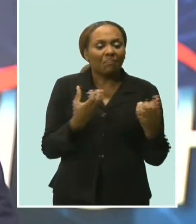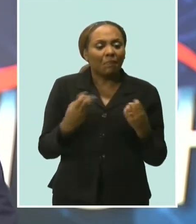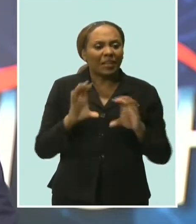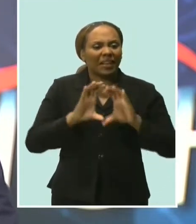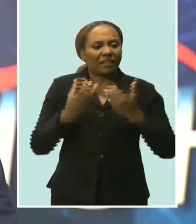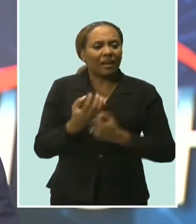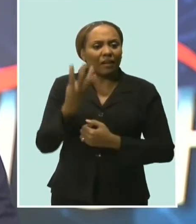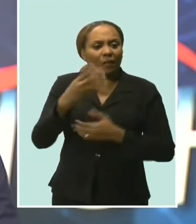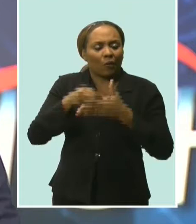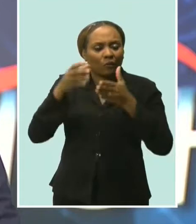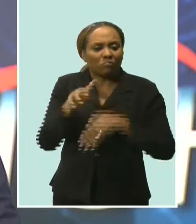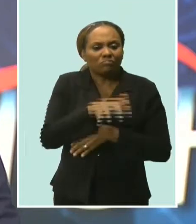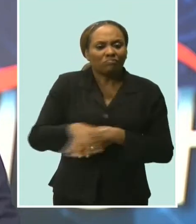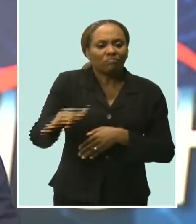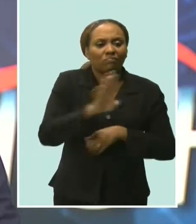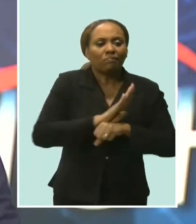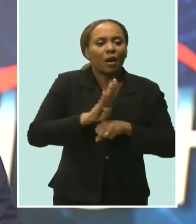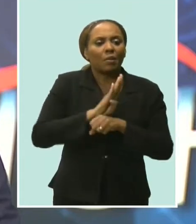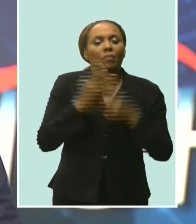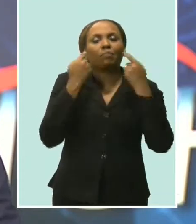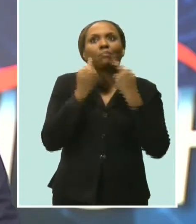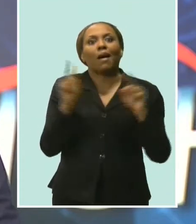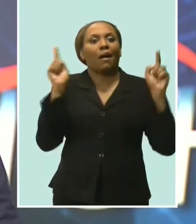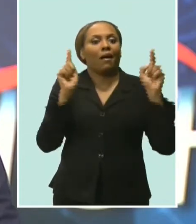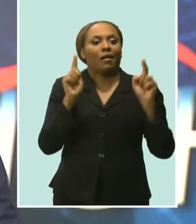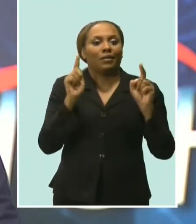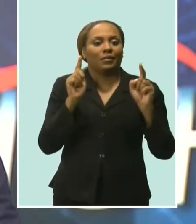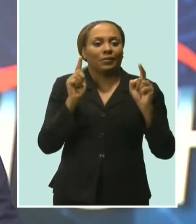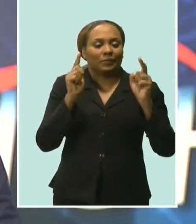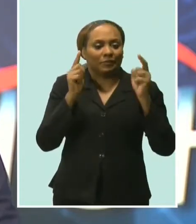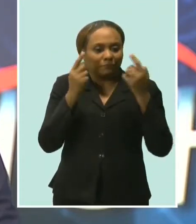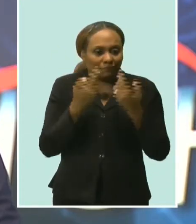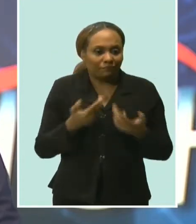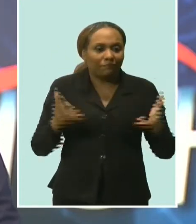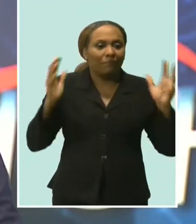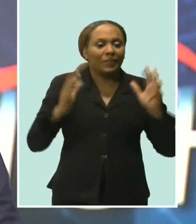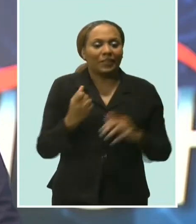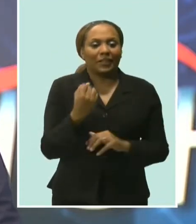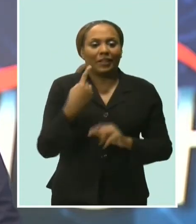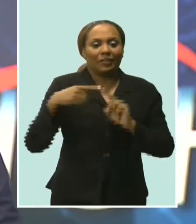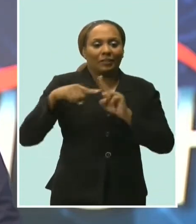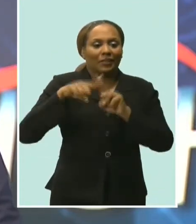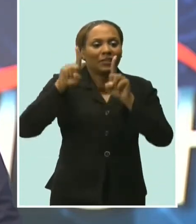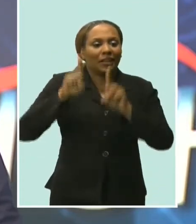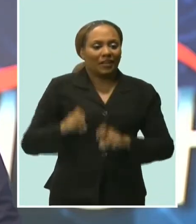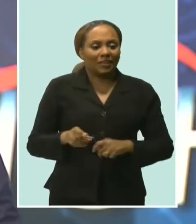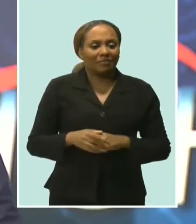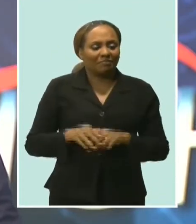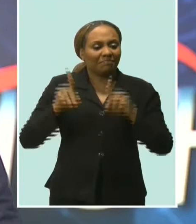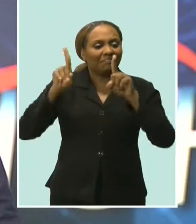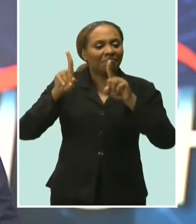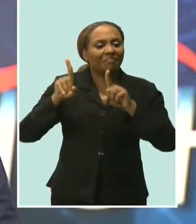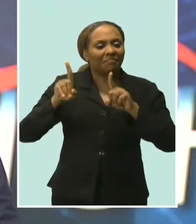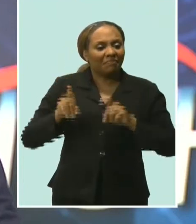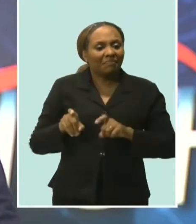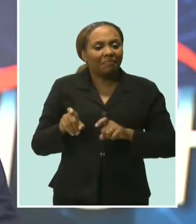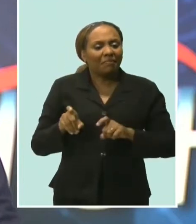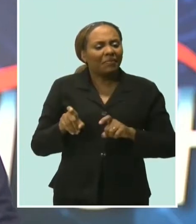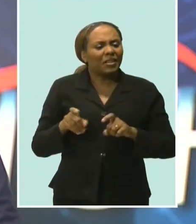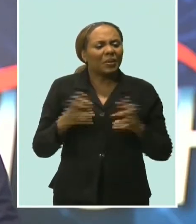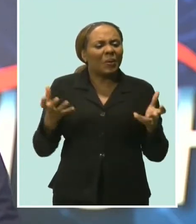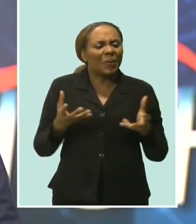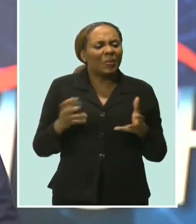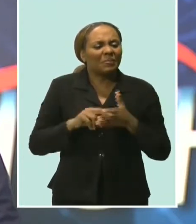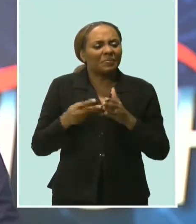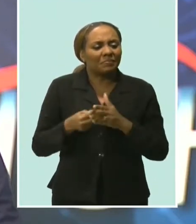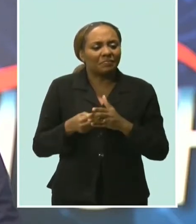4 students across the country have finally written the Barbados Secondary School Entrance Examination. That test, which facilitates the transition